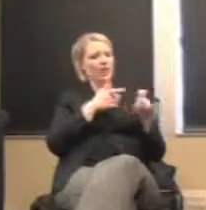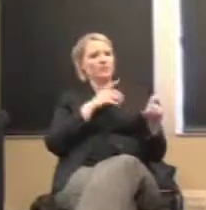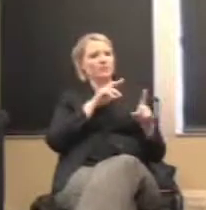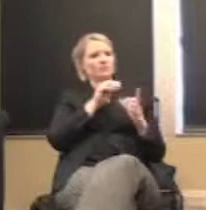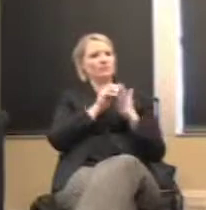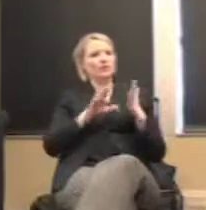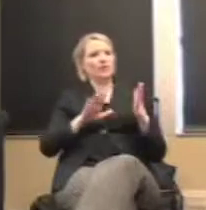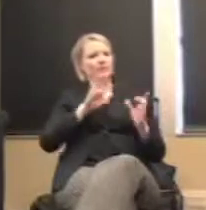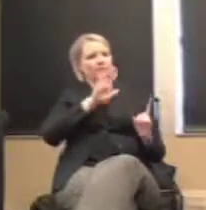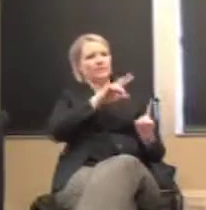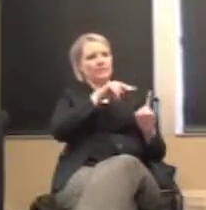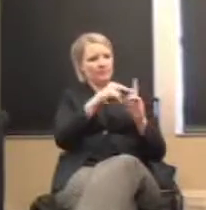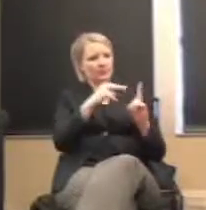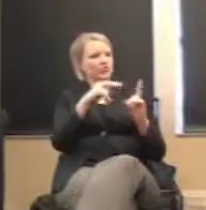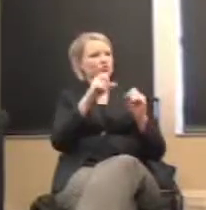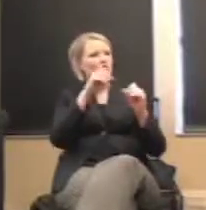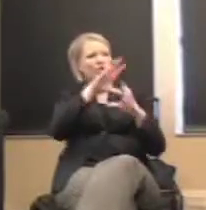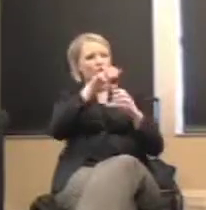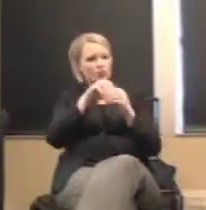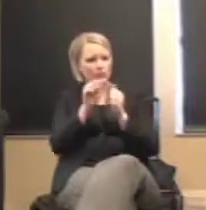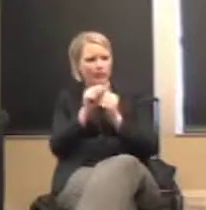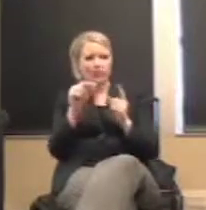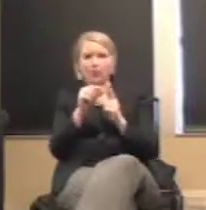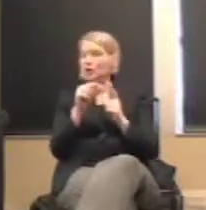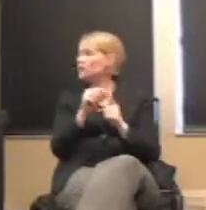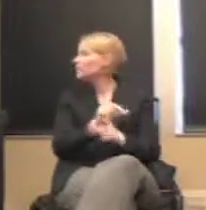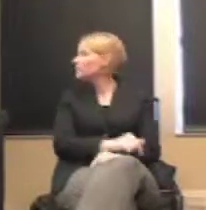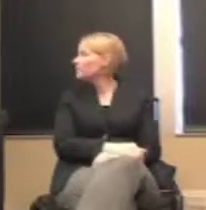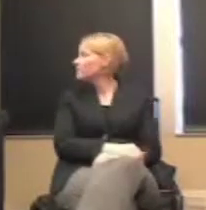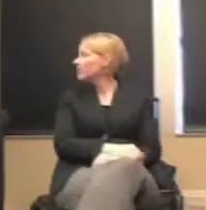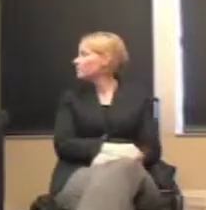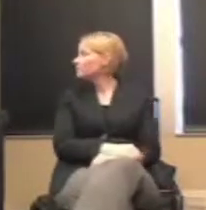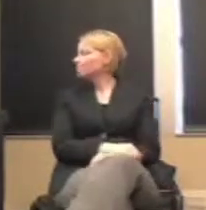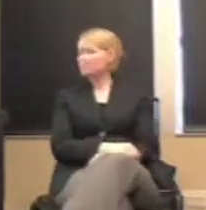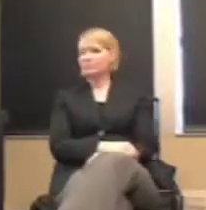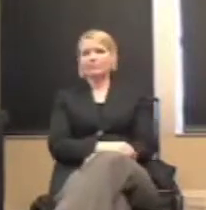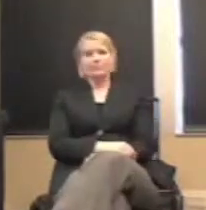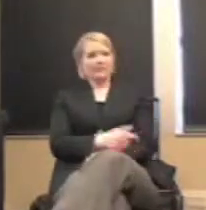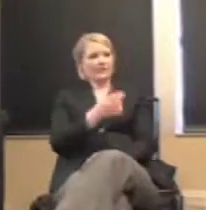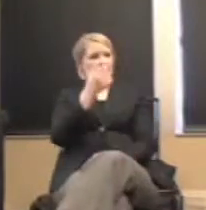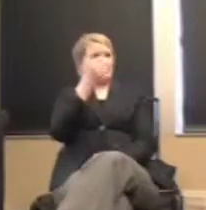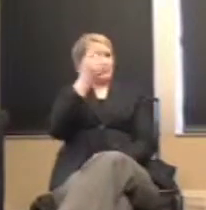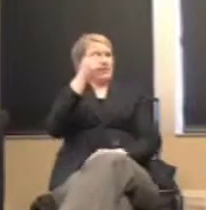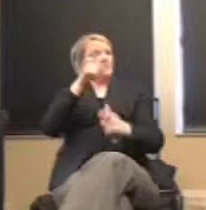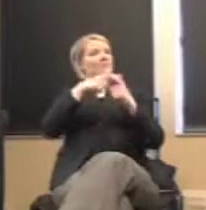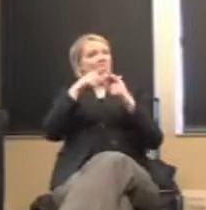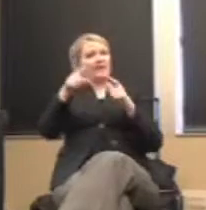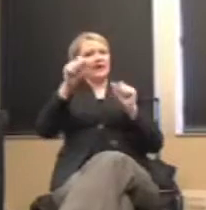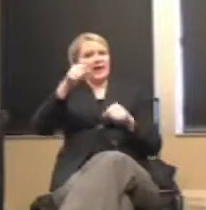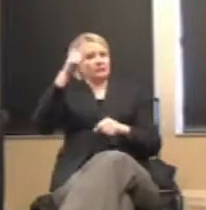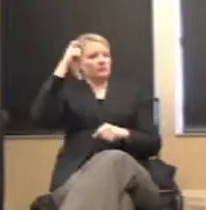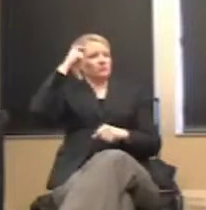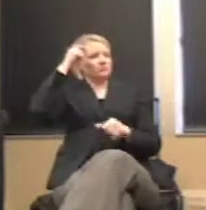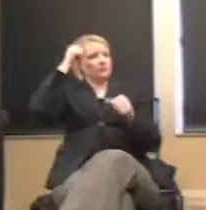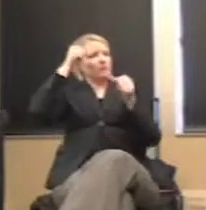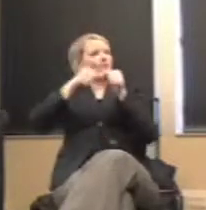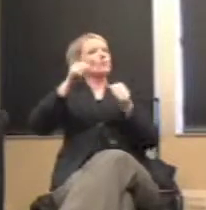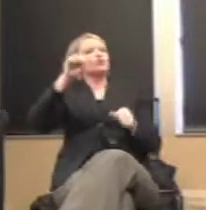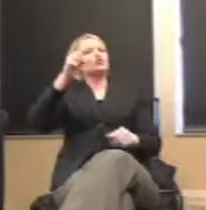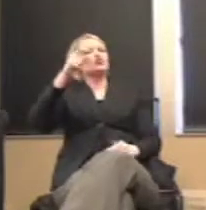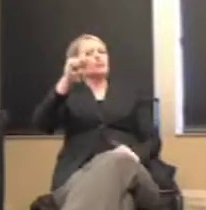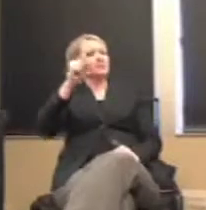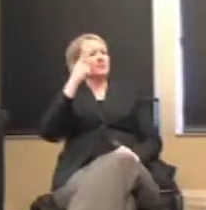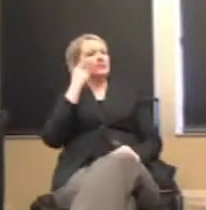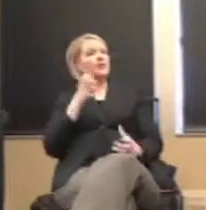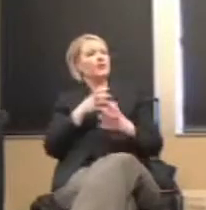gives them the words. And what that does is then they're able to get that script, because we know a lot of our kids like